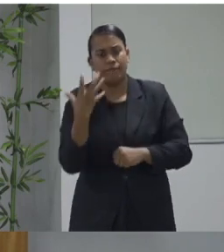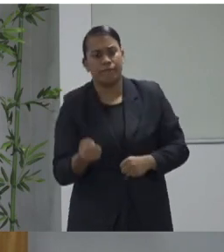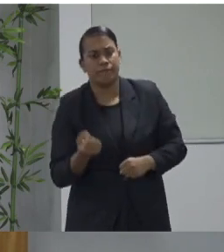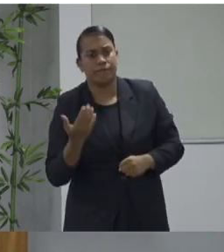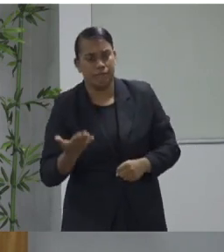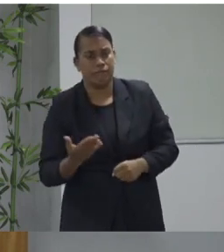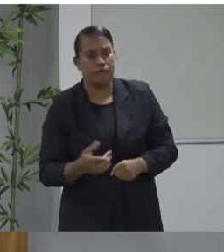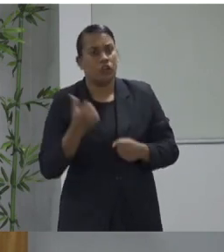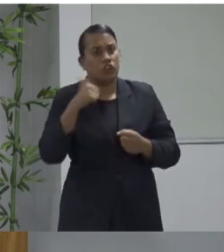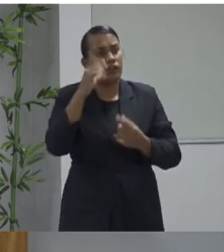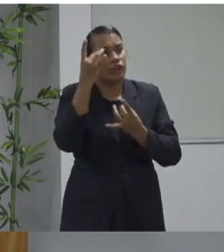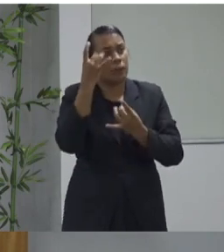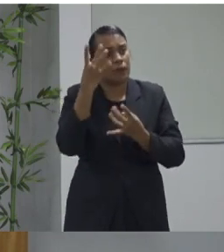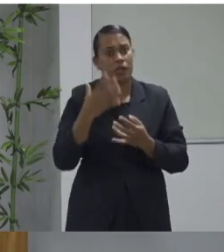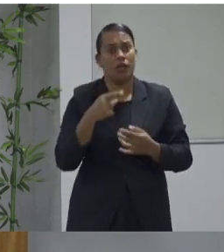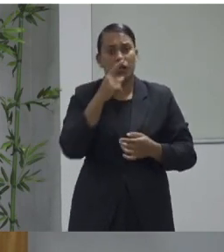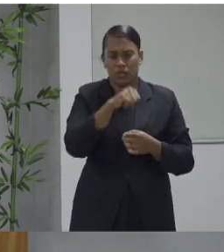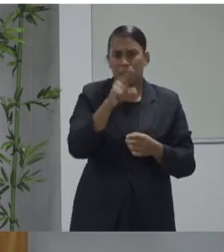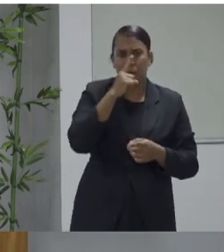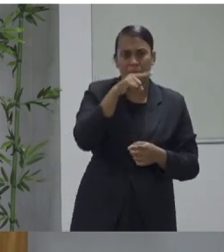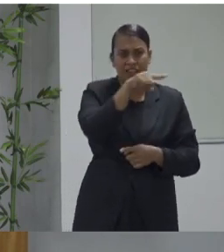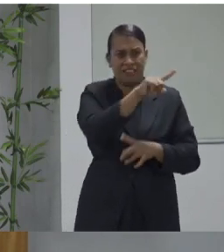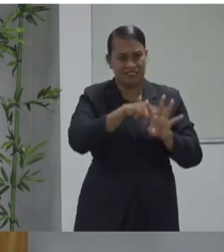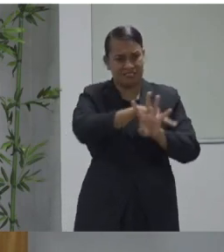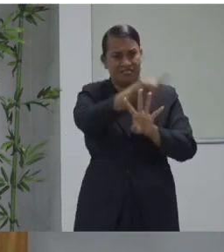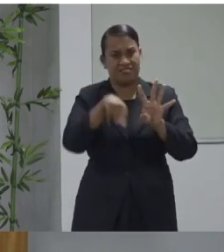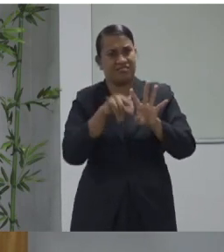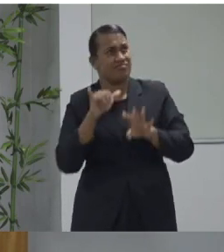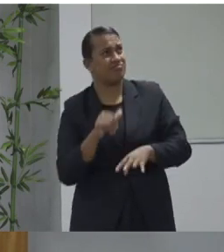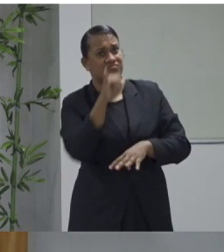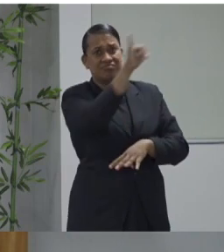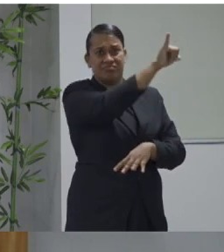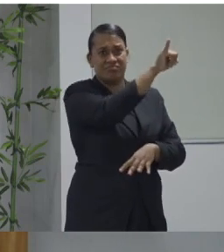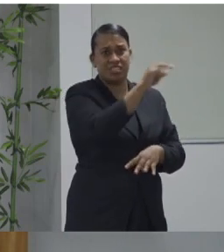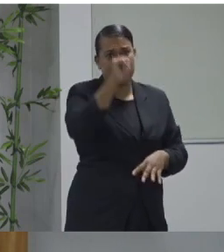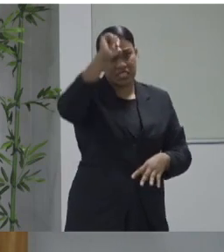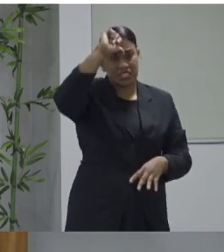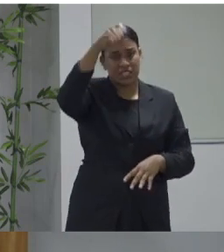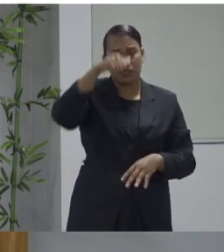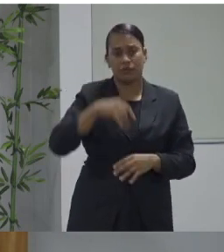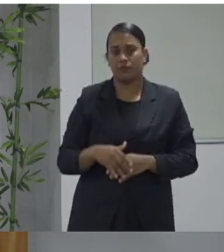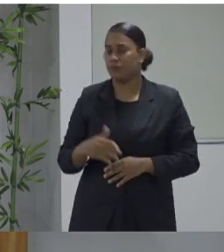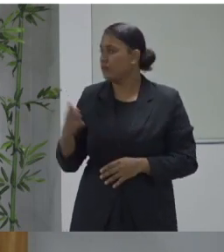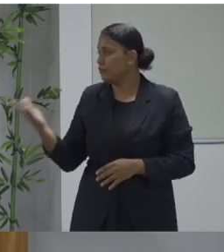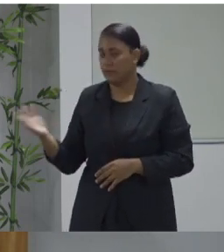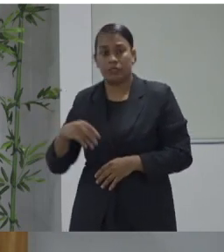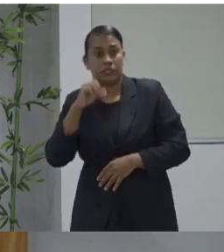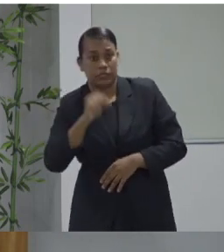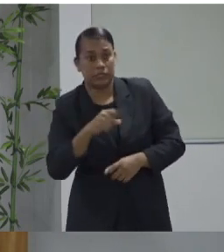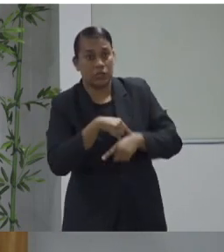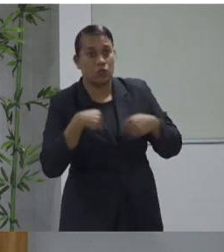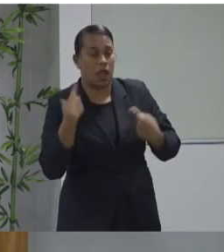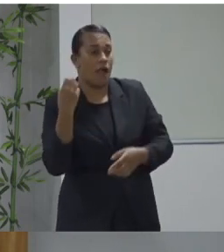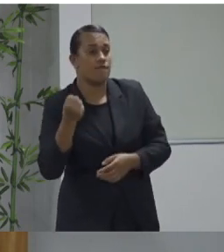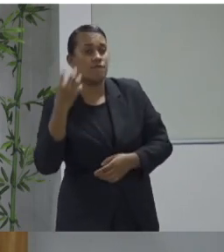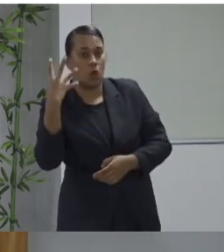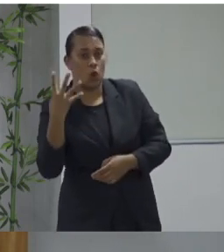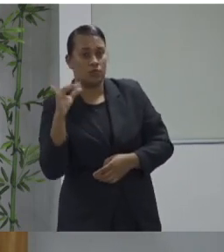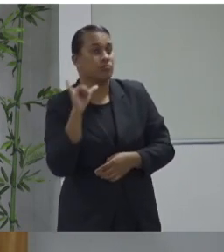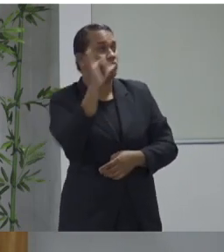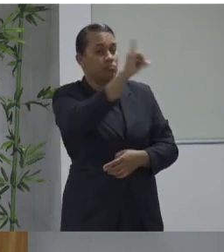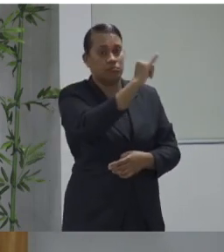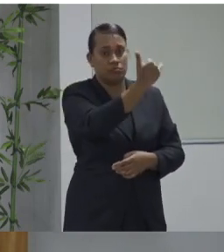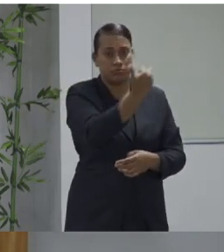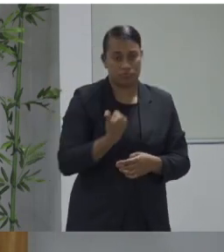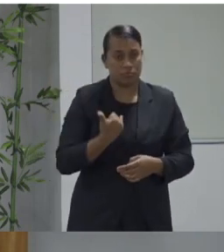4 people that he traveled with to this event in India? Yes, we have. As of the other day, we had about 2 or